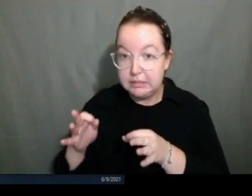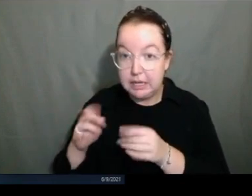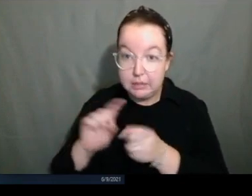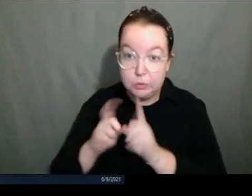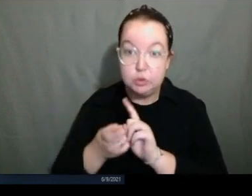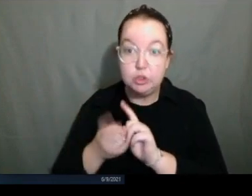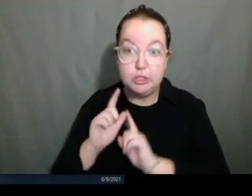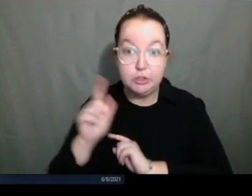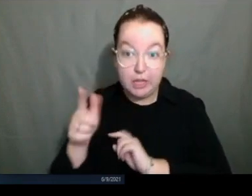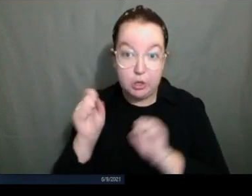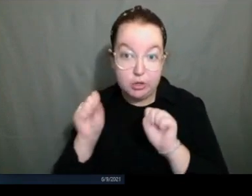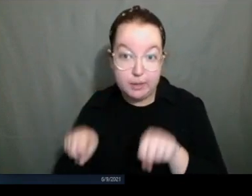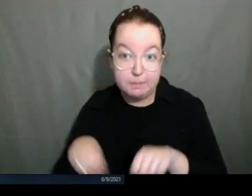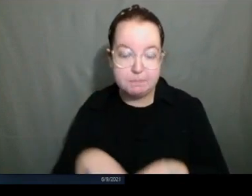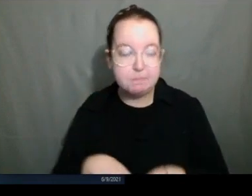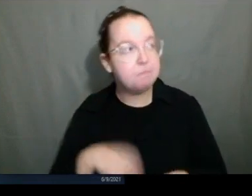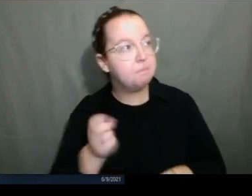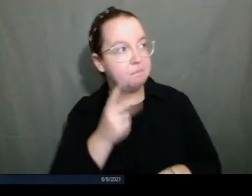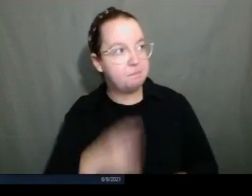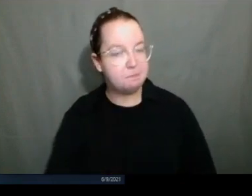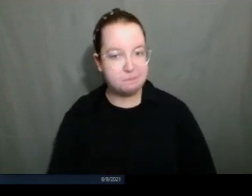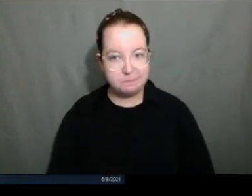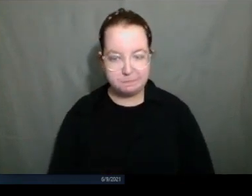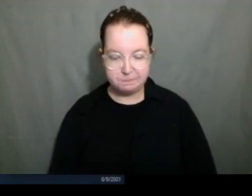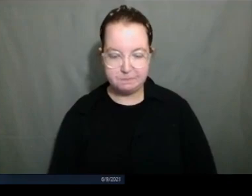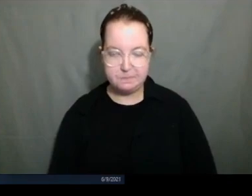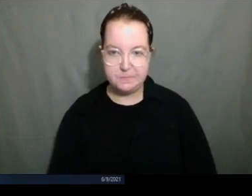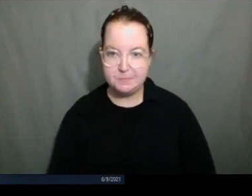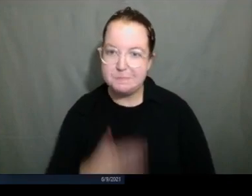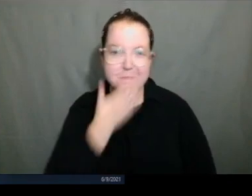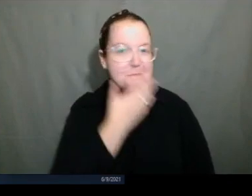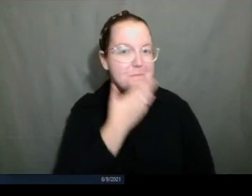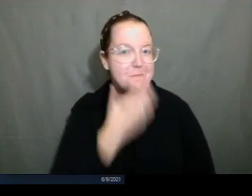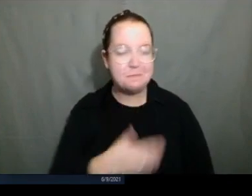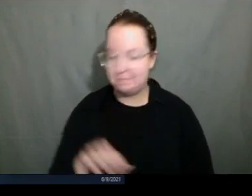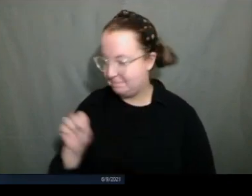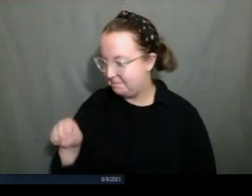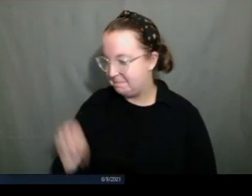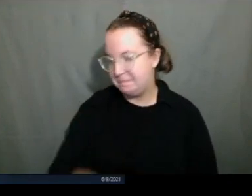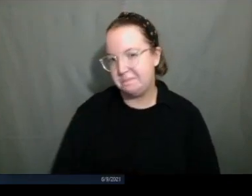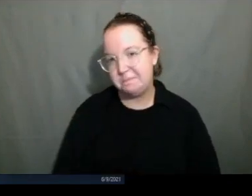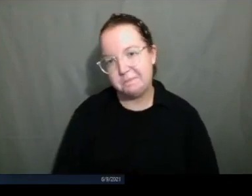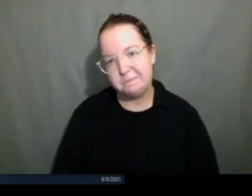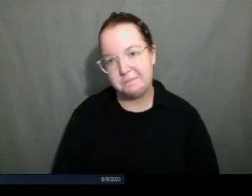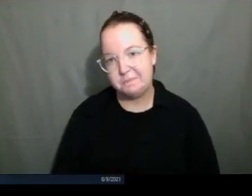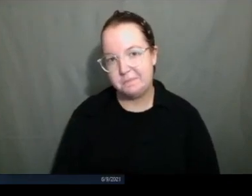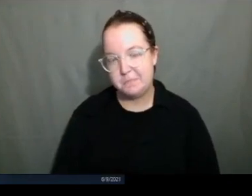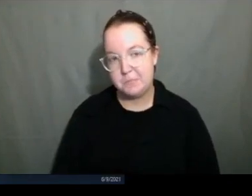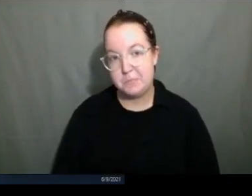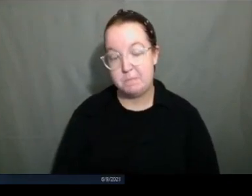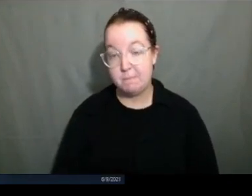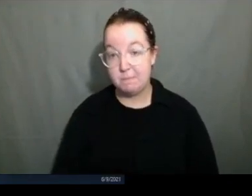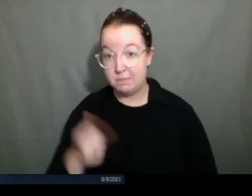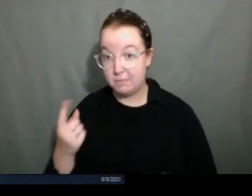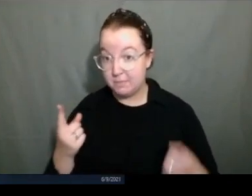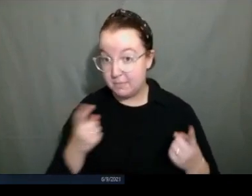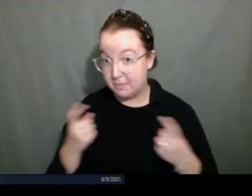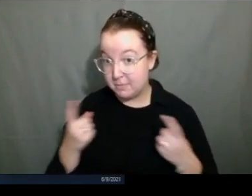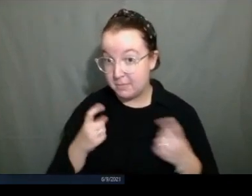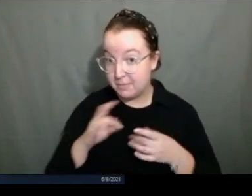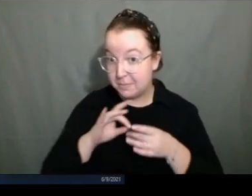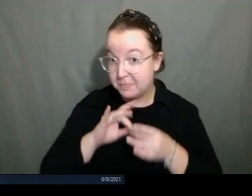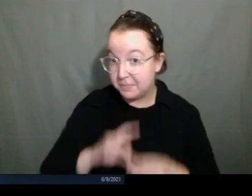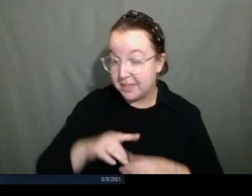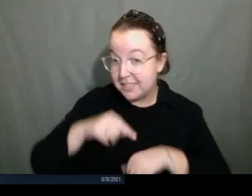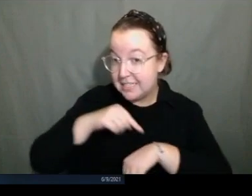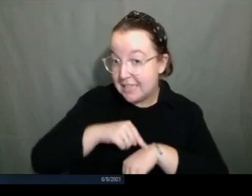need to adjust it, we can. Okay. Thank you. Yep. Any other questions on